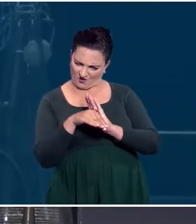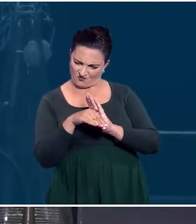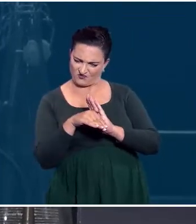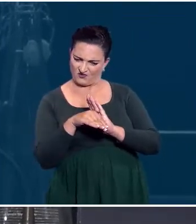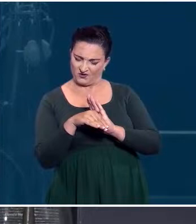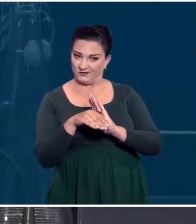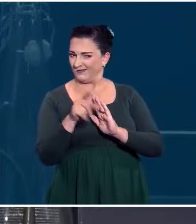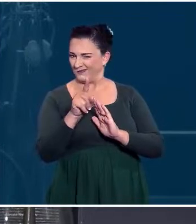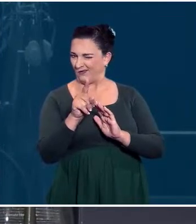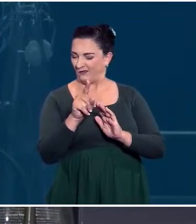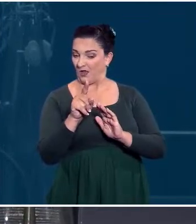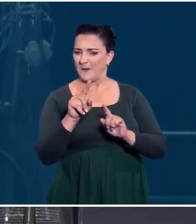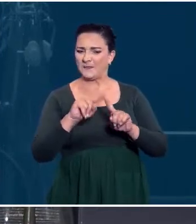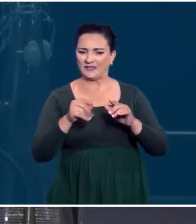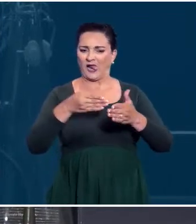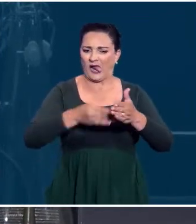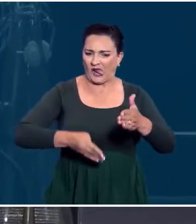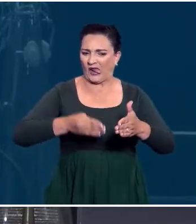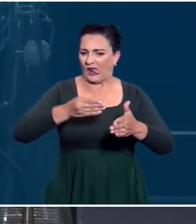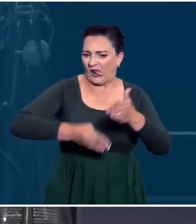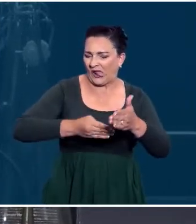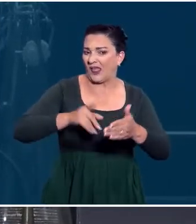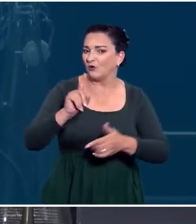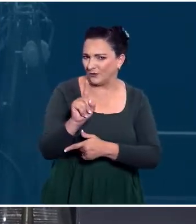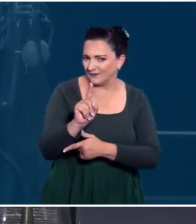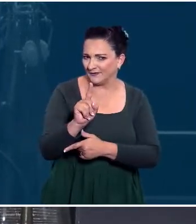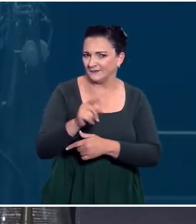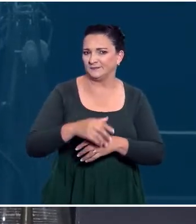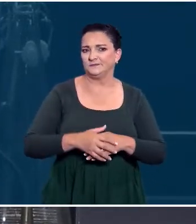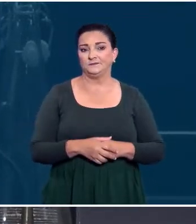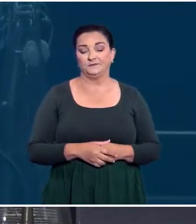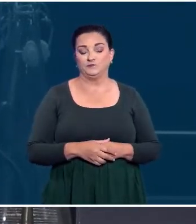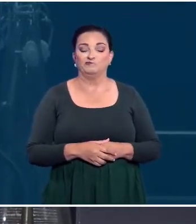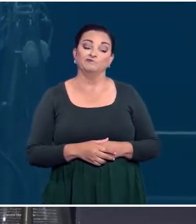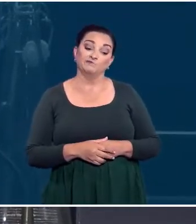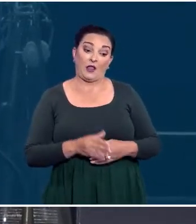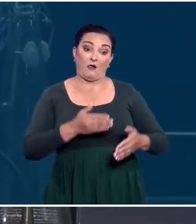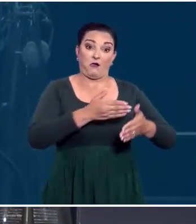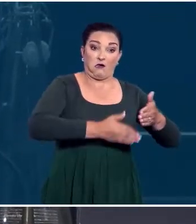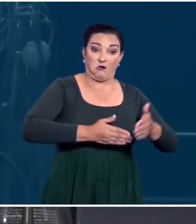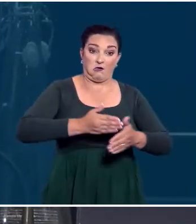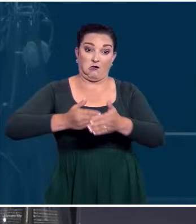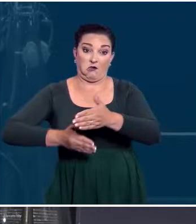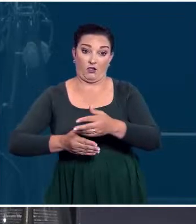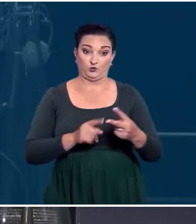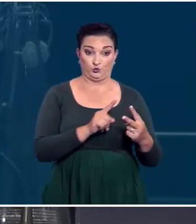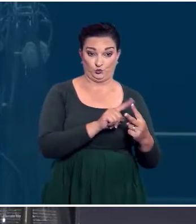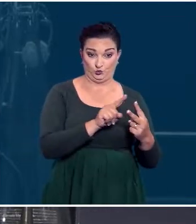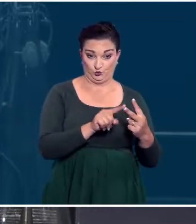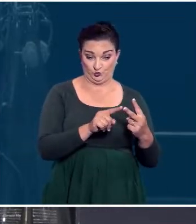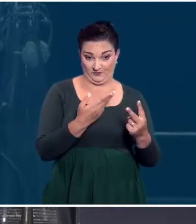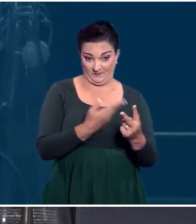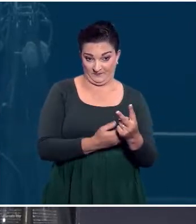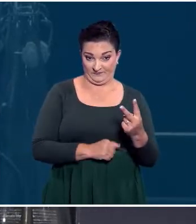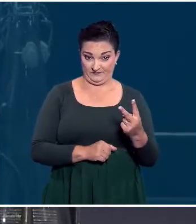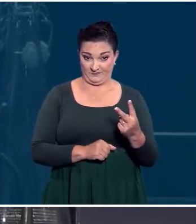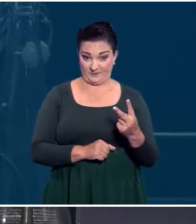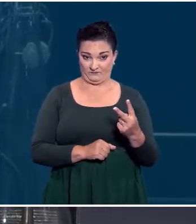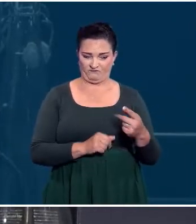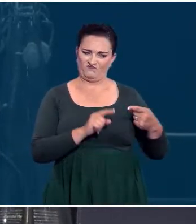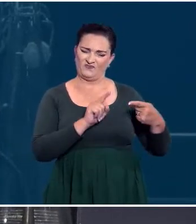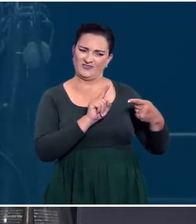to a 3% target? Let me just say that there could be two obstacles. One is you've got to get